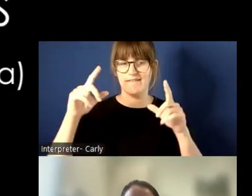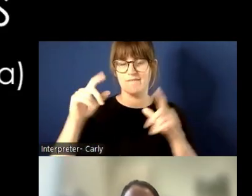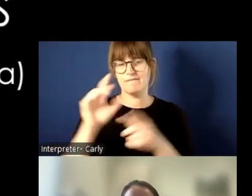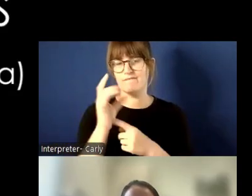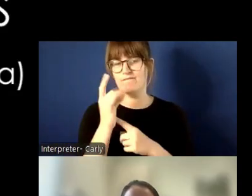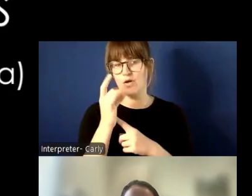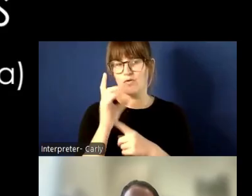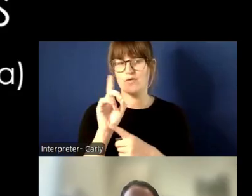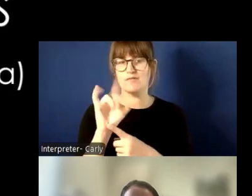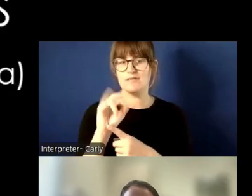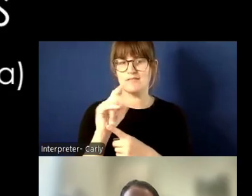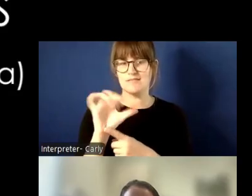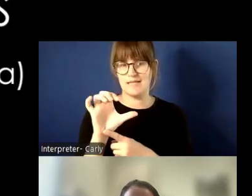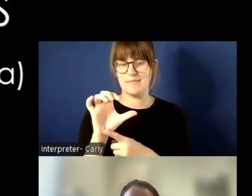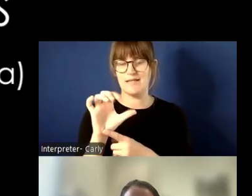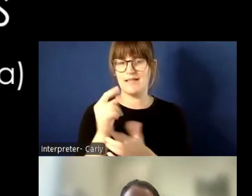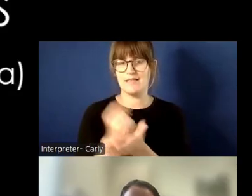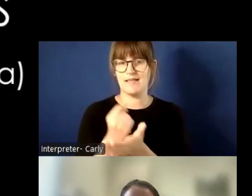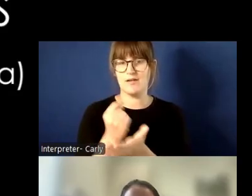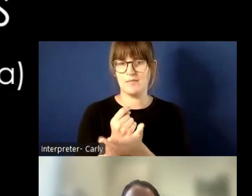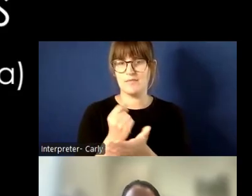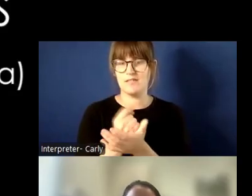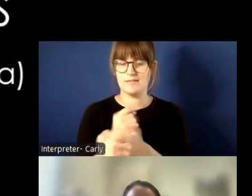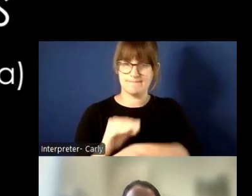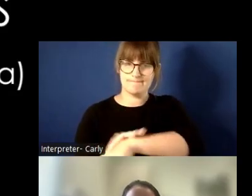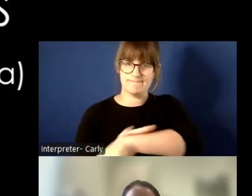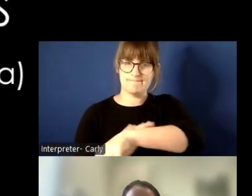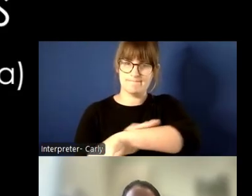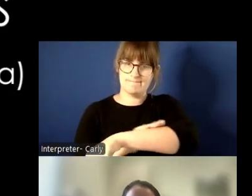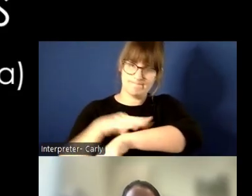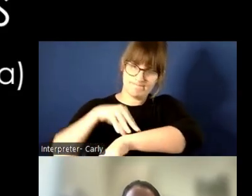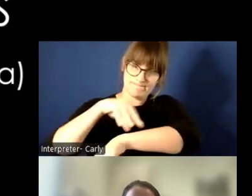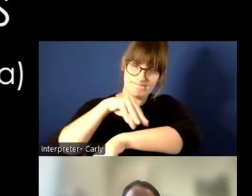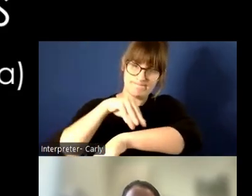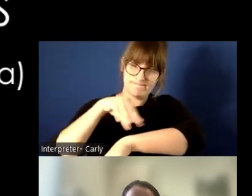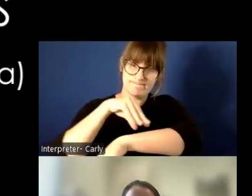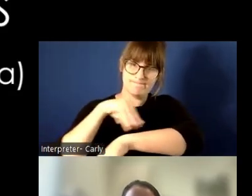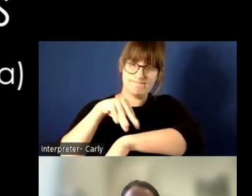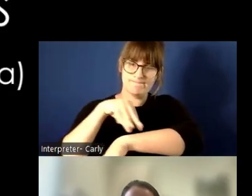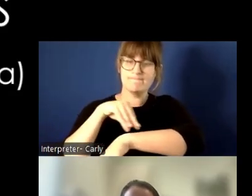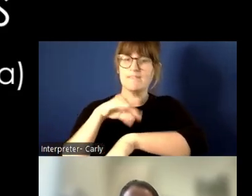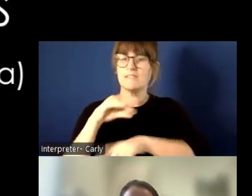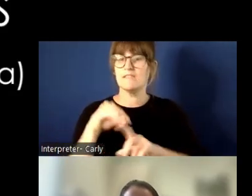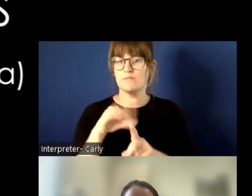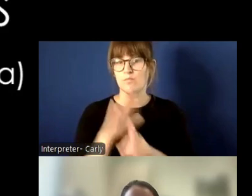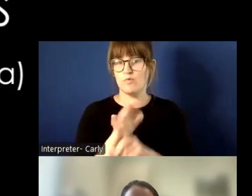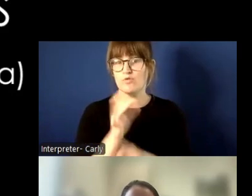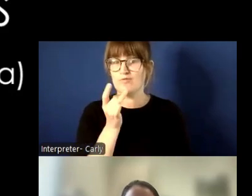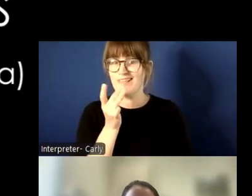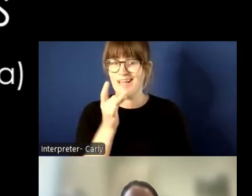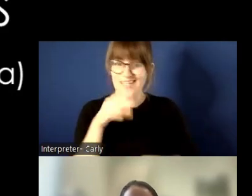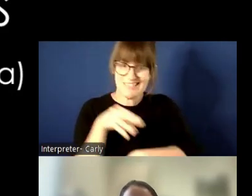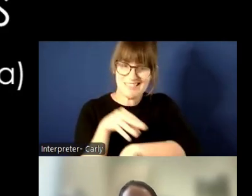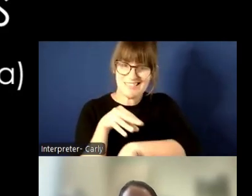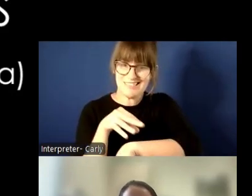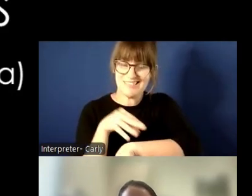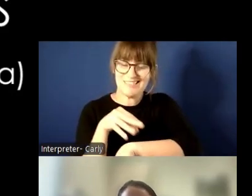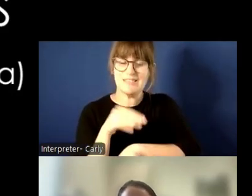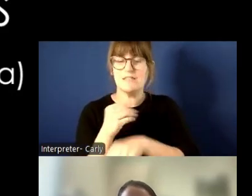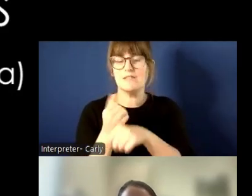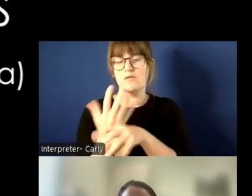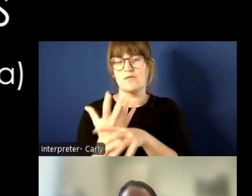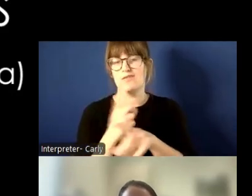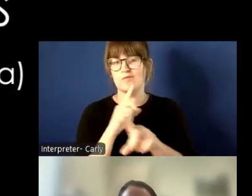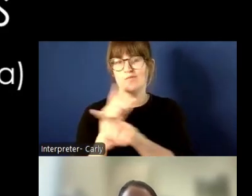involves application of a photosensitizer to the area and then exposure to light that then causes reactive